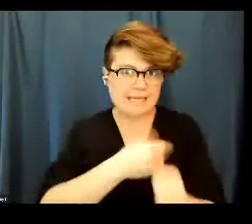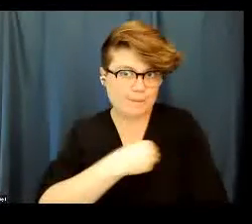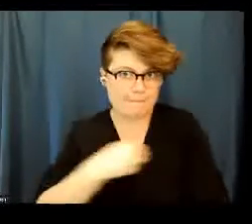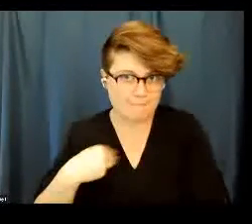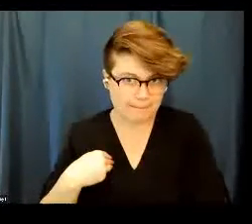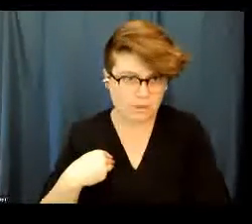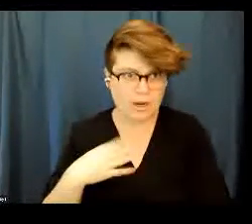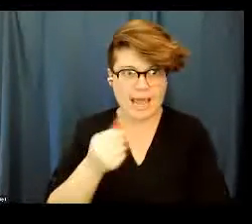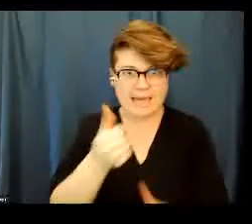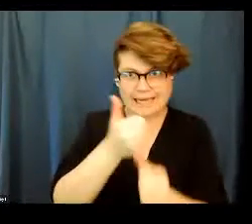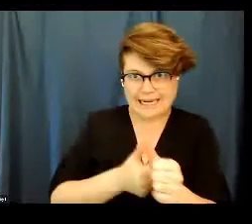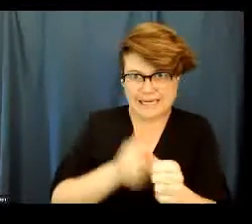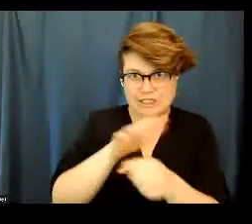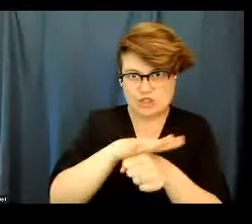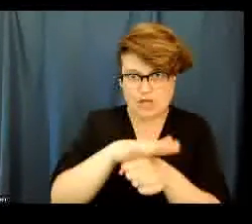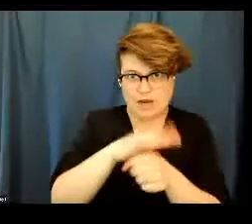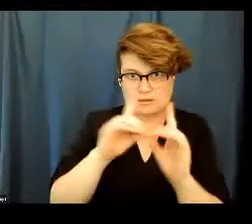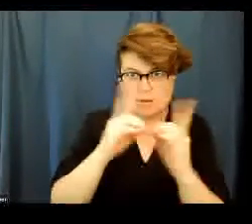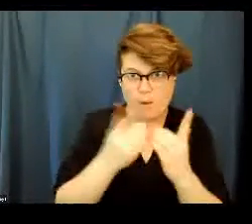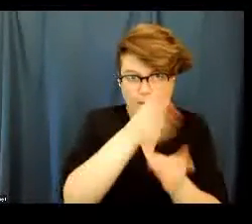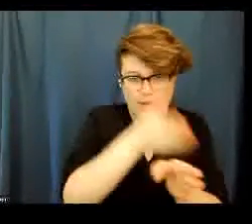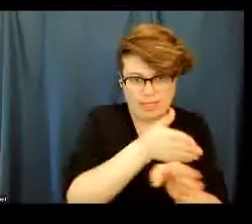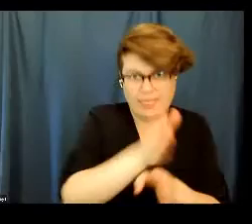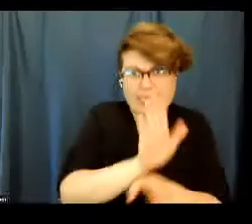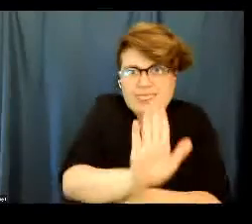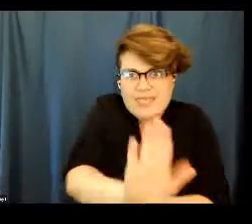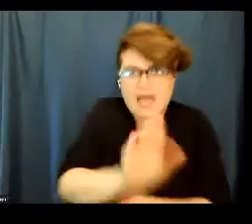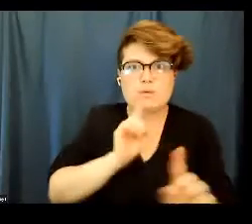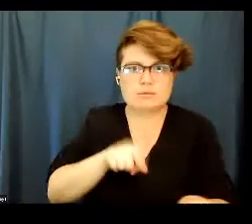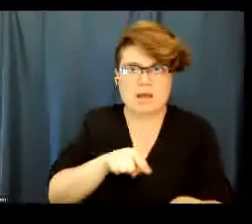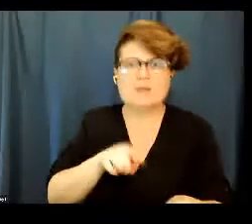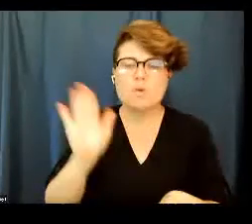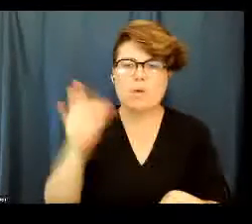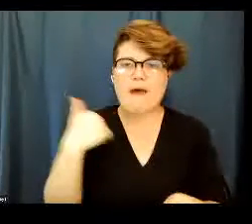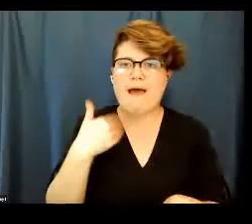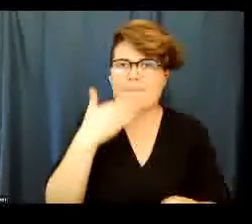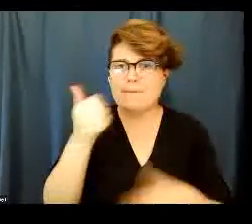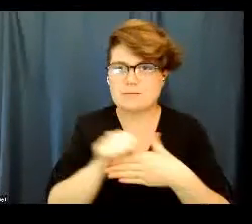response. Right, so it's going to contain those best practices of what these